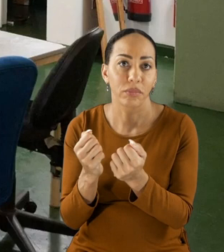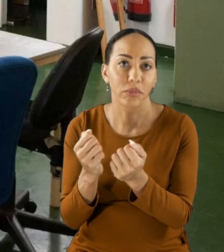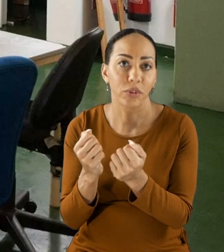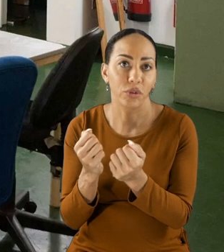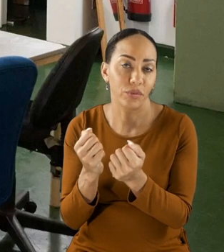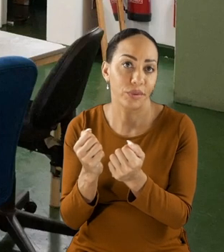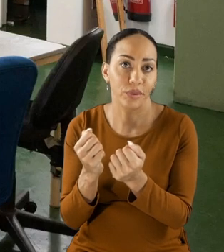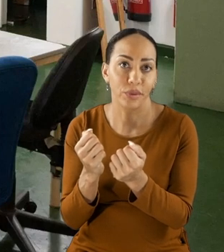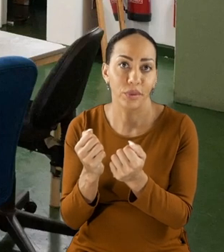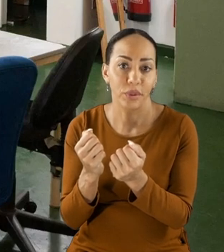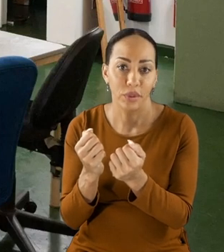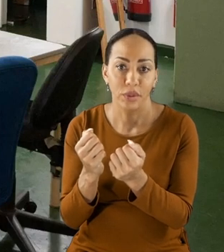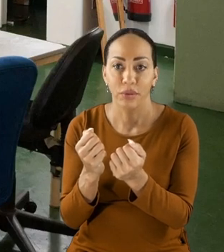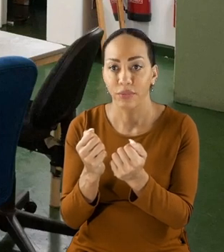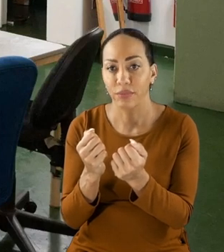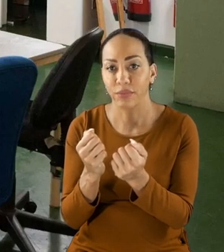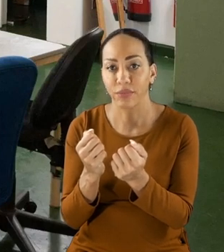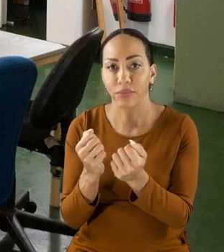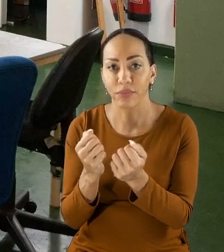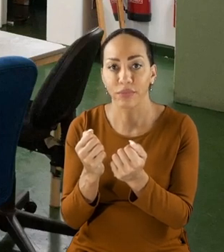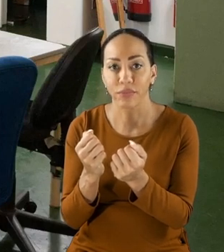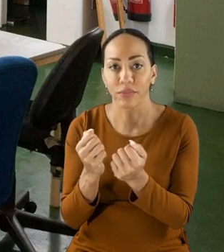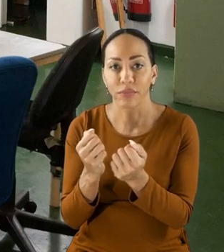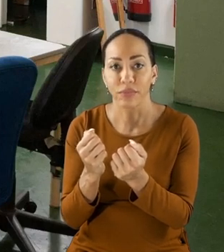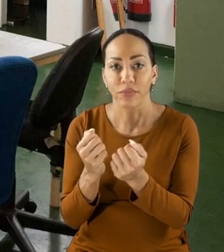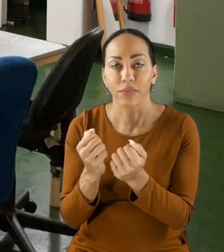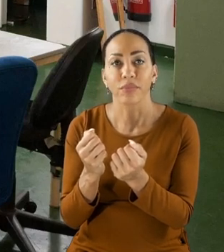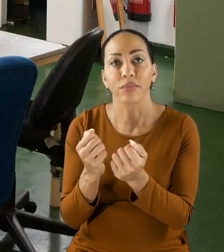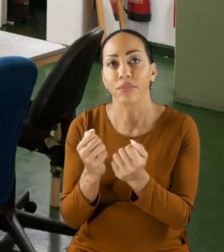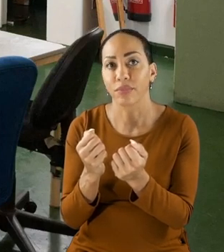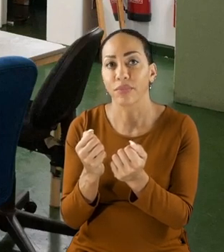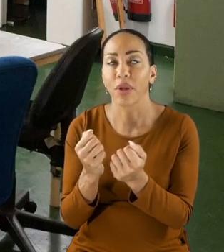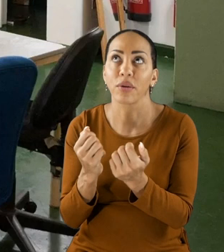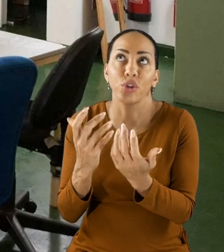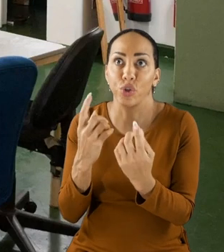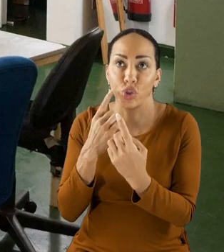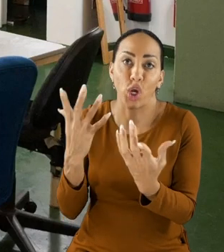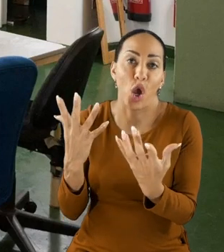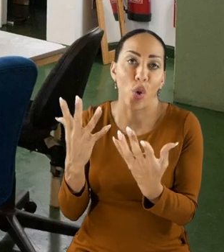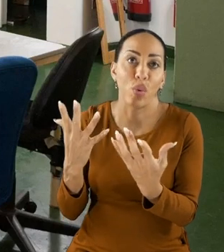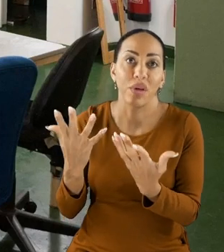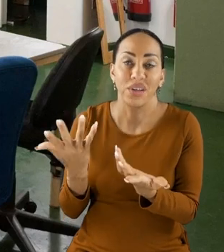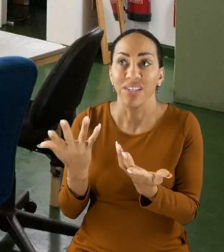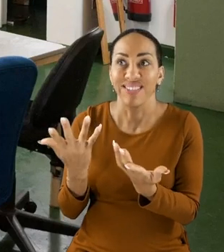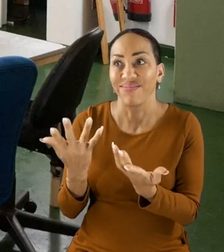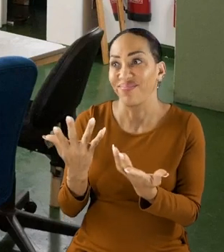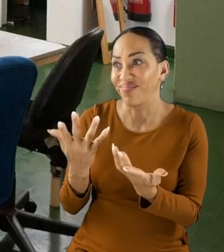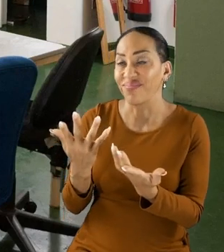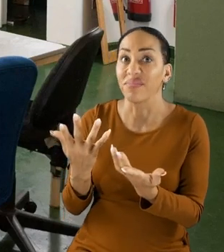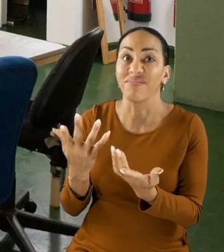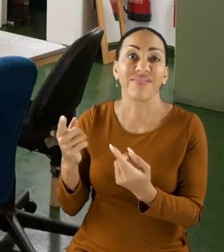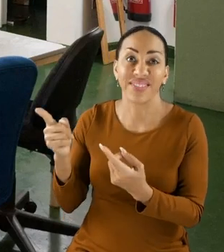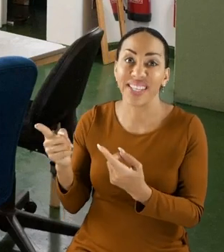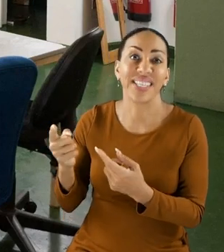in an attempt not to exceptionalize the narrative of the piece, but almost